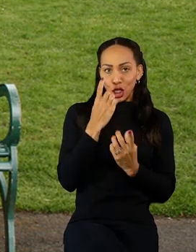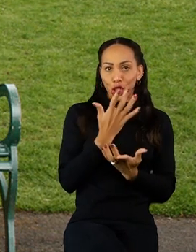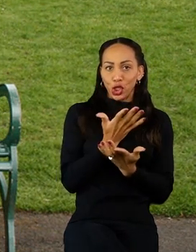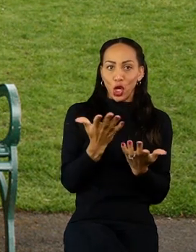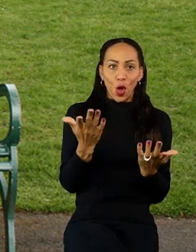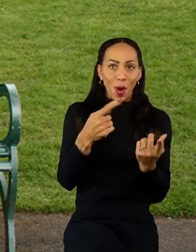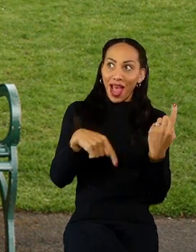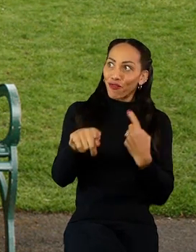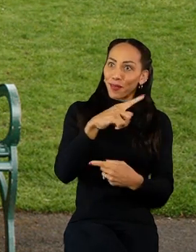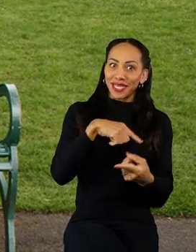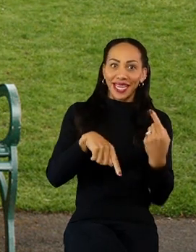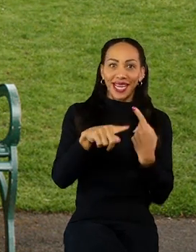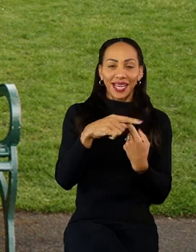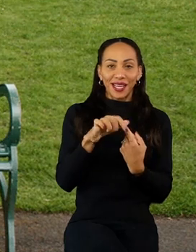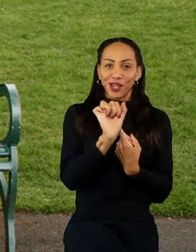website for you